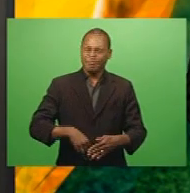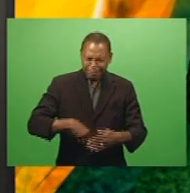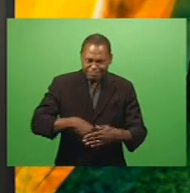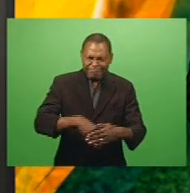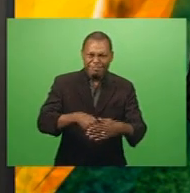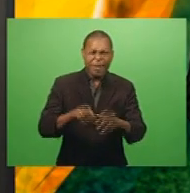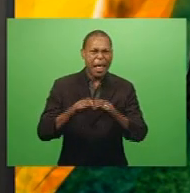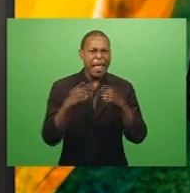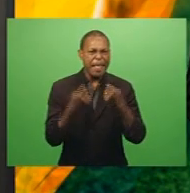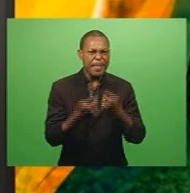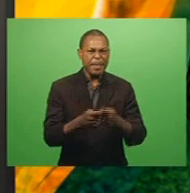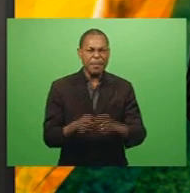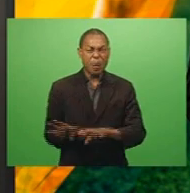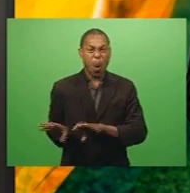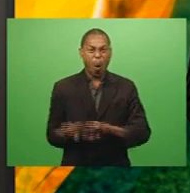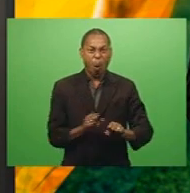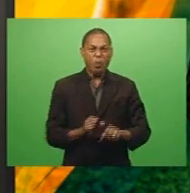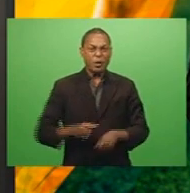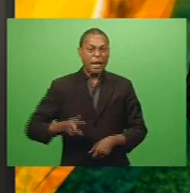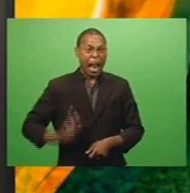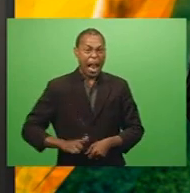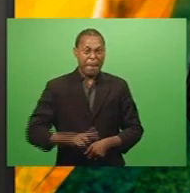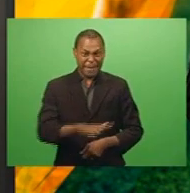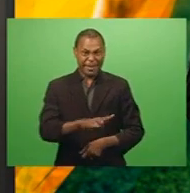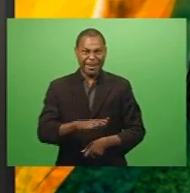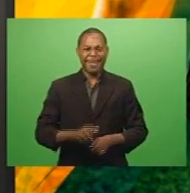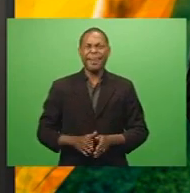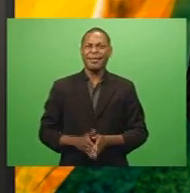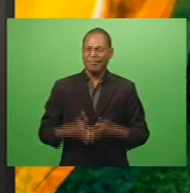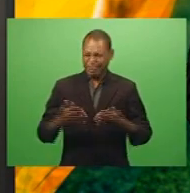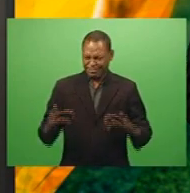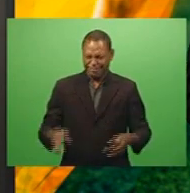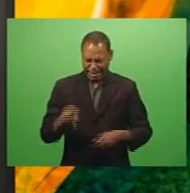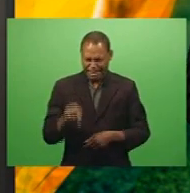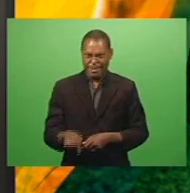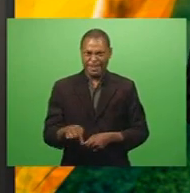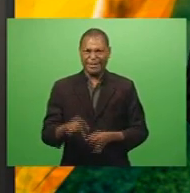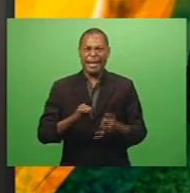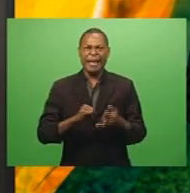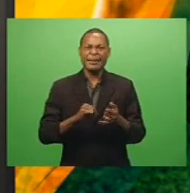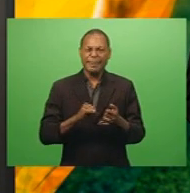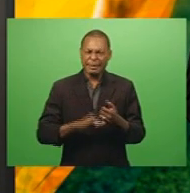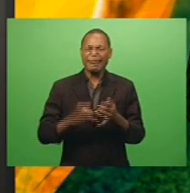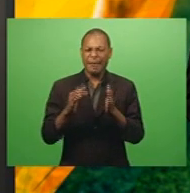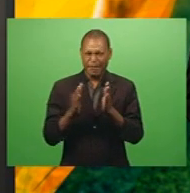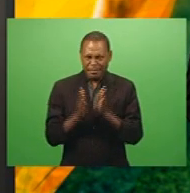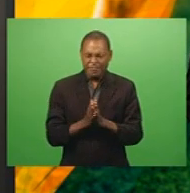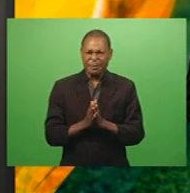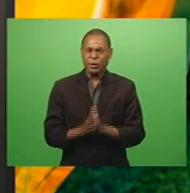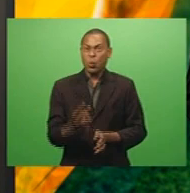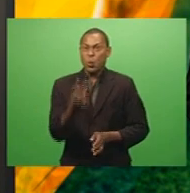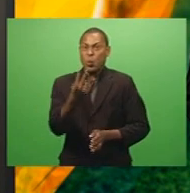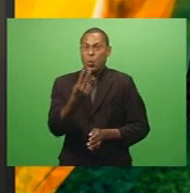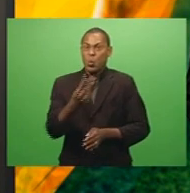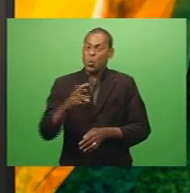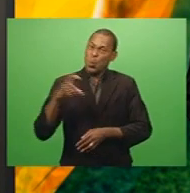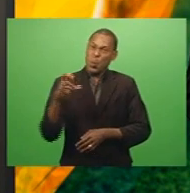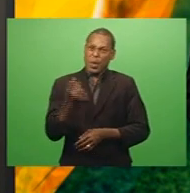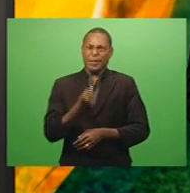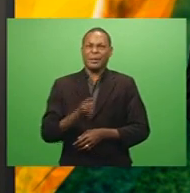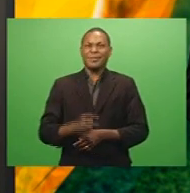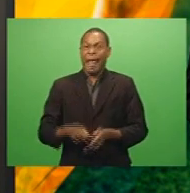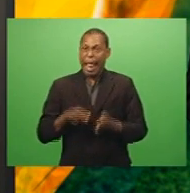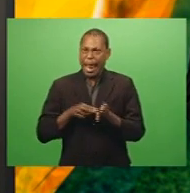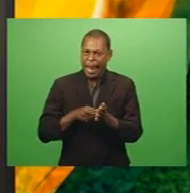they host Lambasa in round 5 of the Digital Premier League this Sunday. With 2 wins on the trot, the Jet Setters are hoping to tame